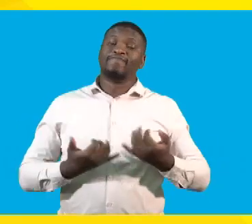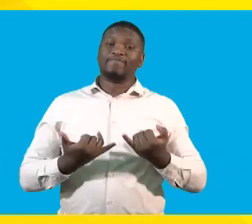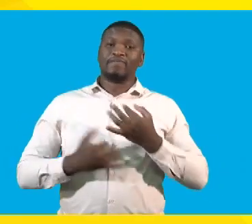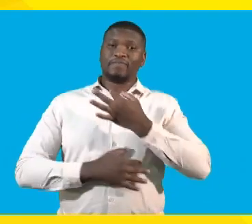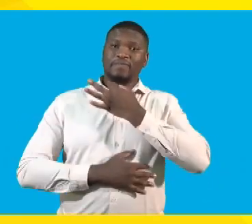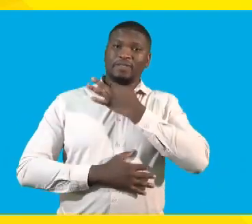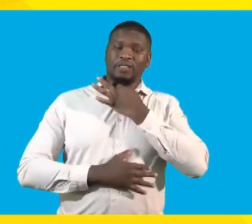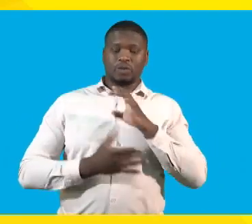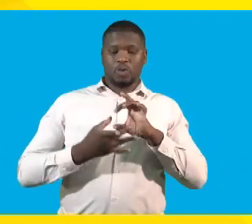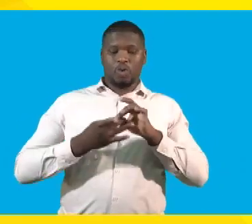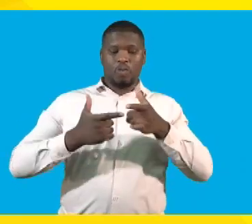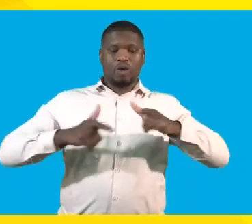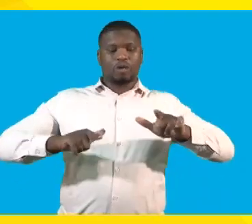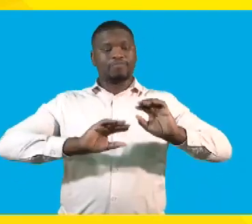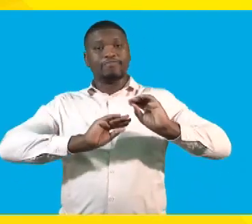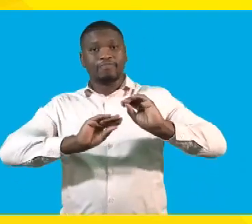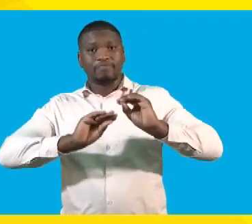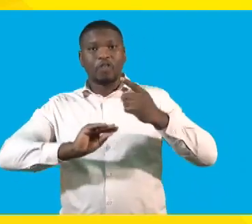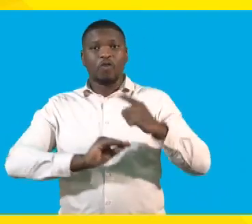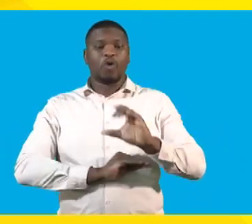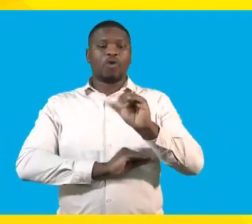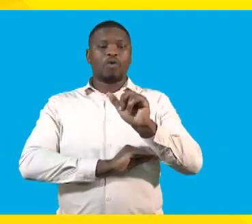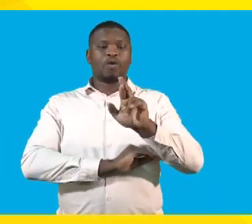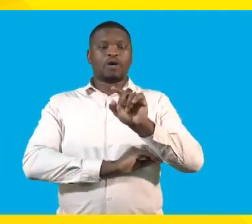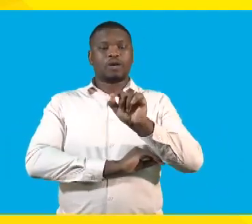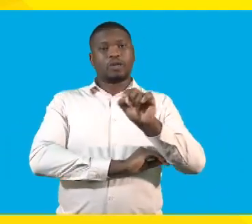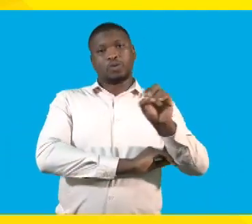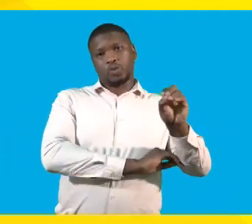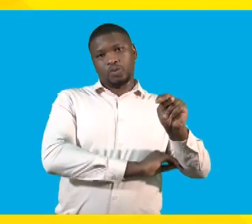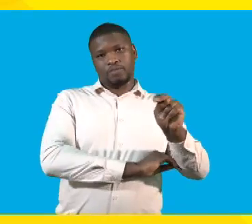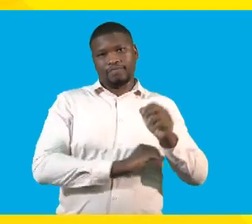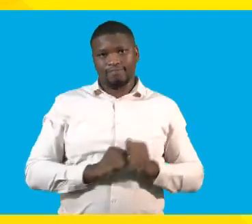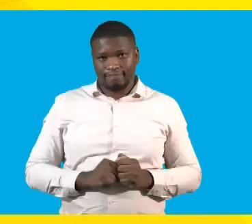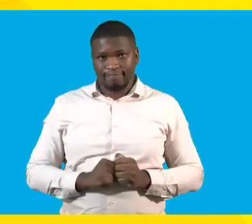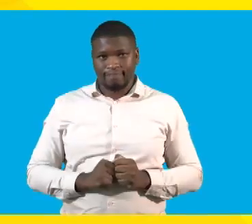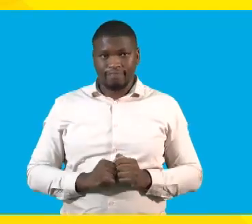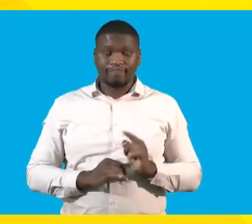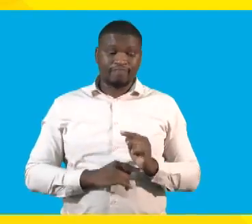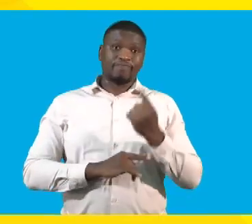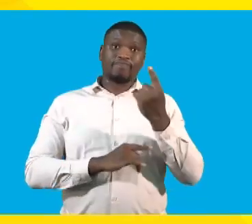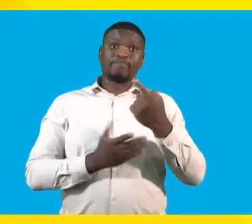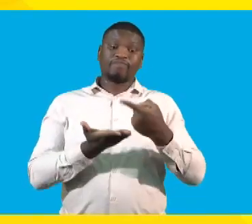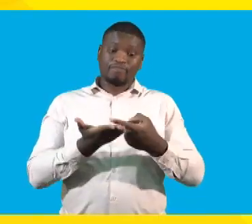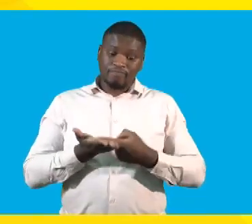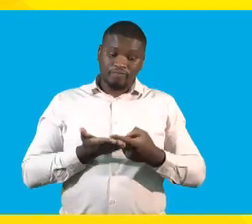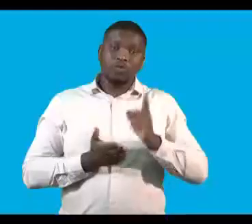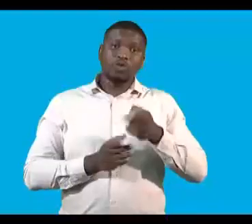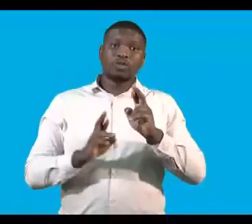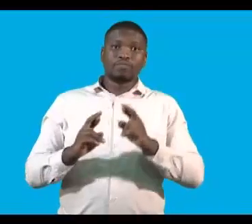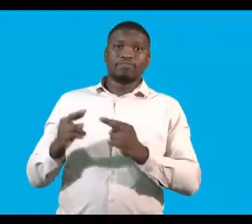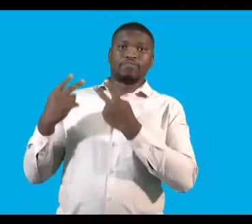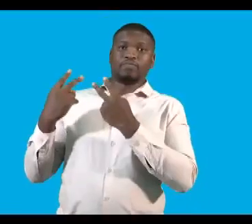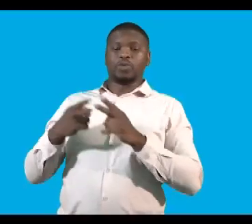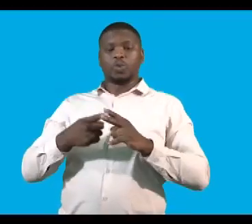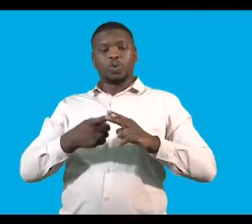Welcome back, learners, to this English home language lesson on cartoons. Now let's look at the first element. Firstly, we are going